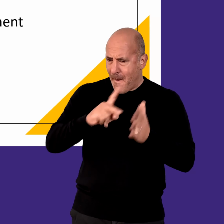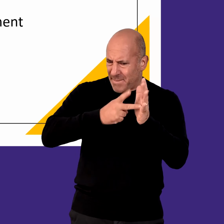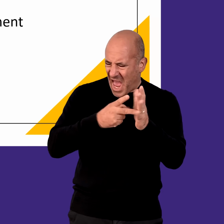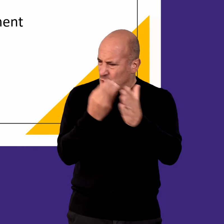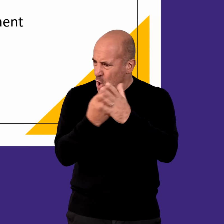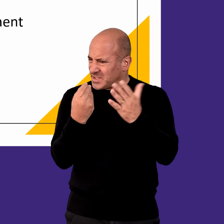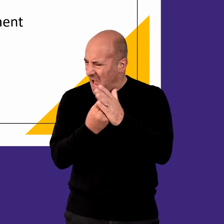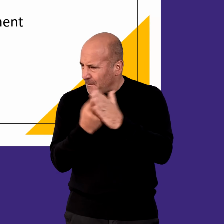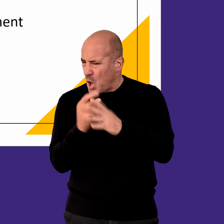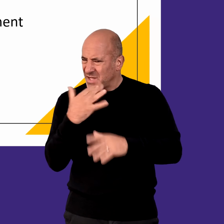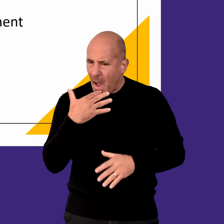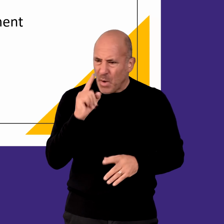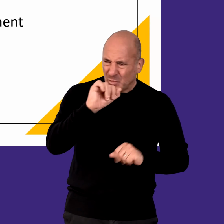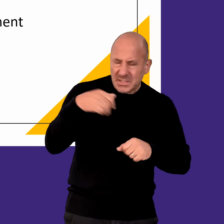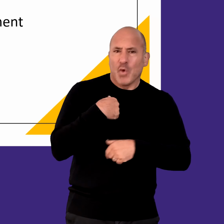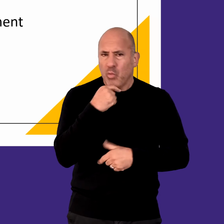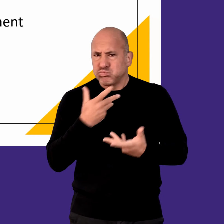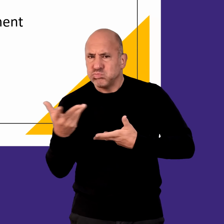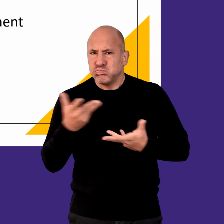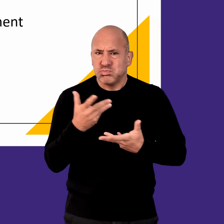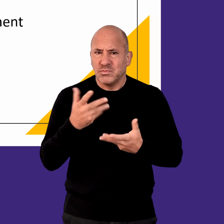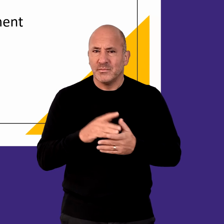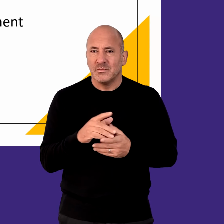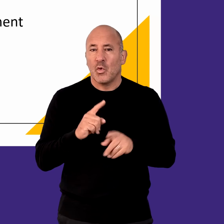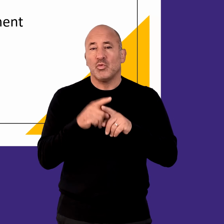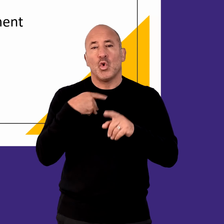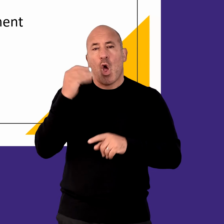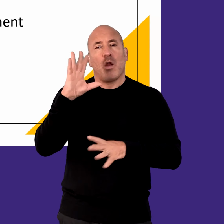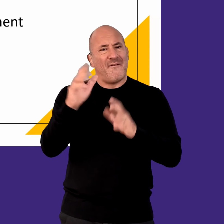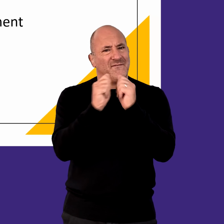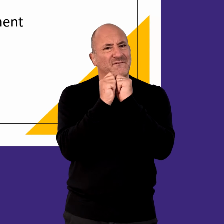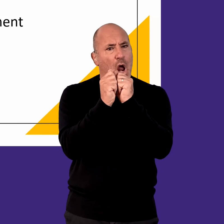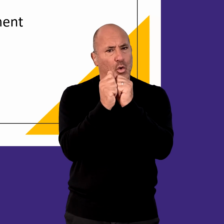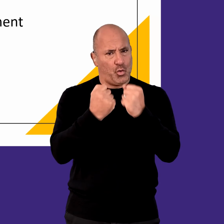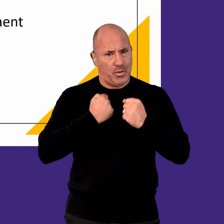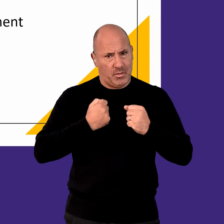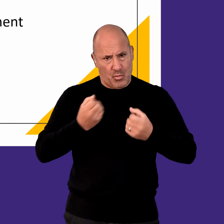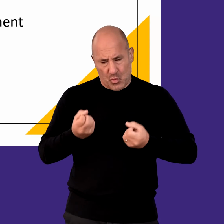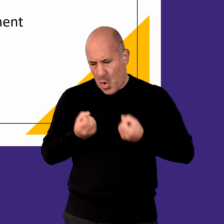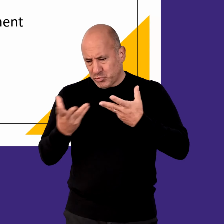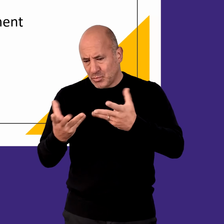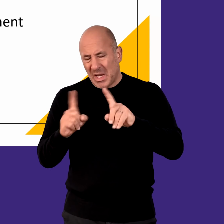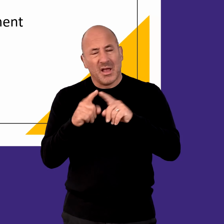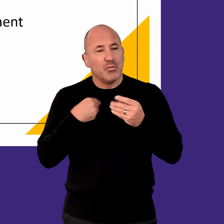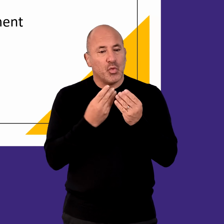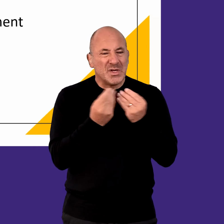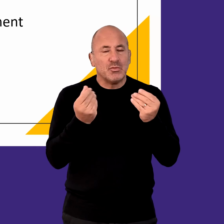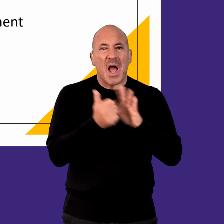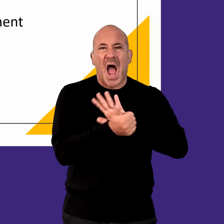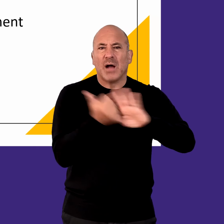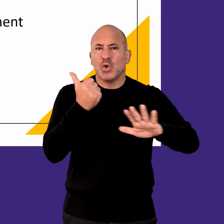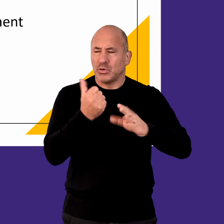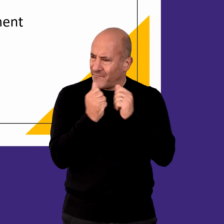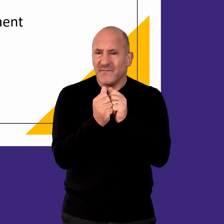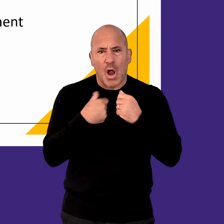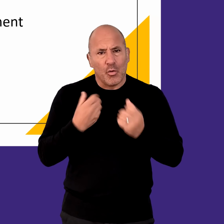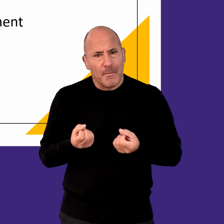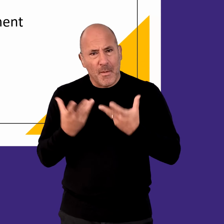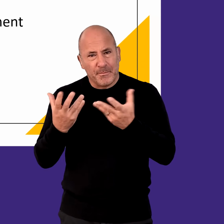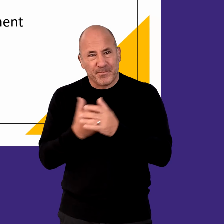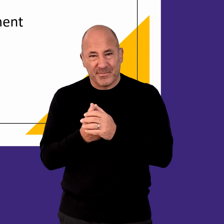really clearly and openly about how much plans might cost. And we've learned to value our own contributions in terms of resources